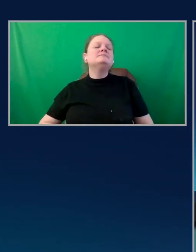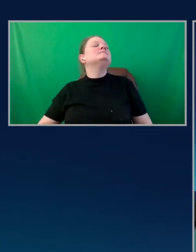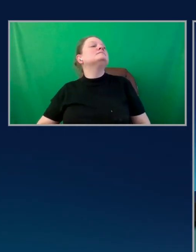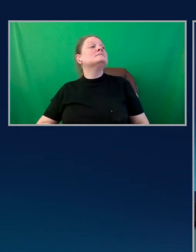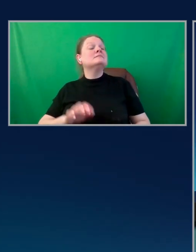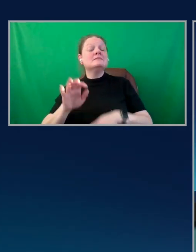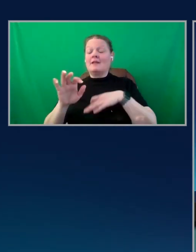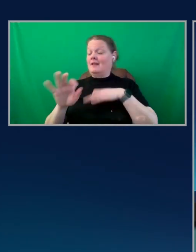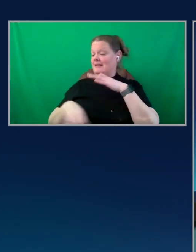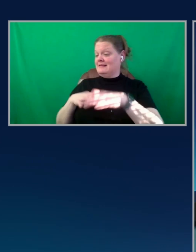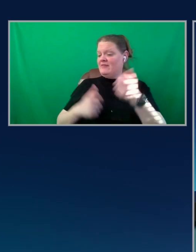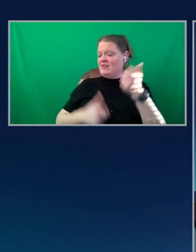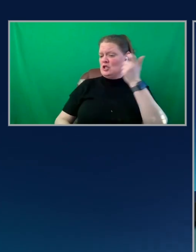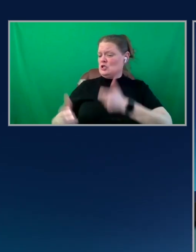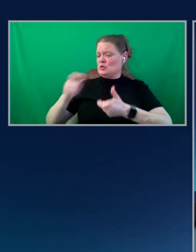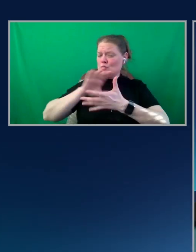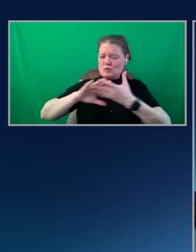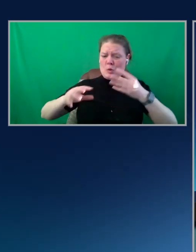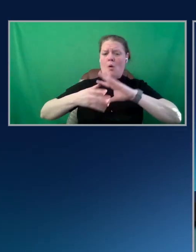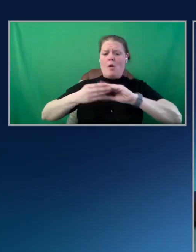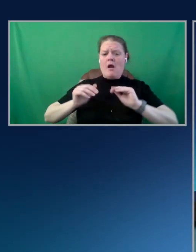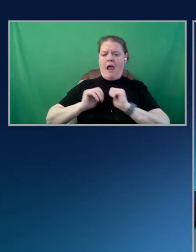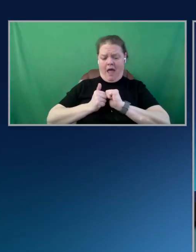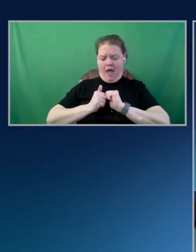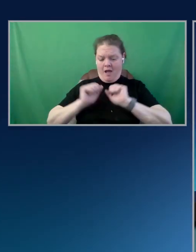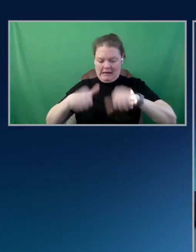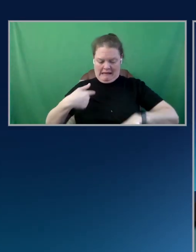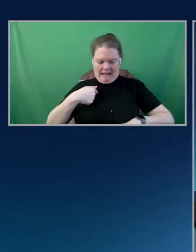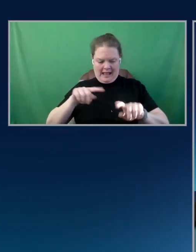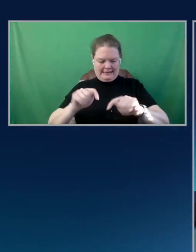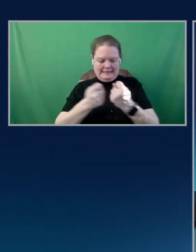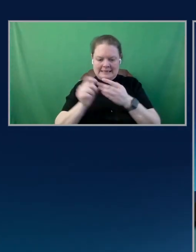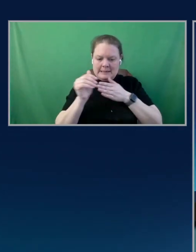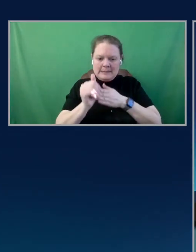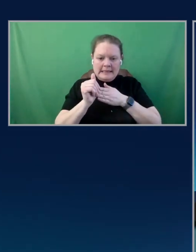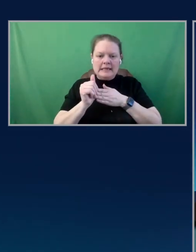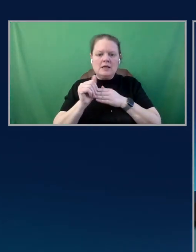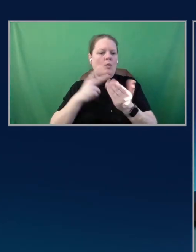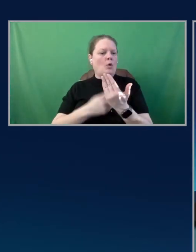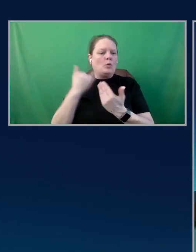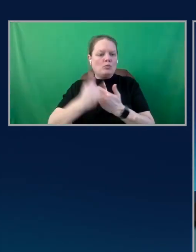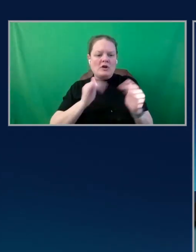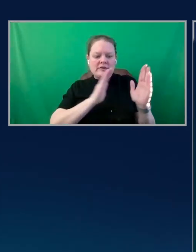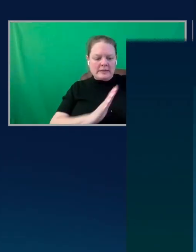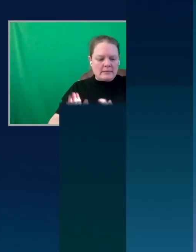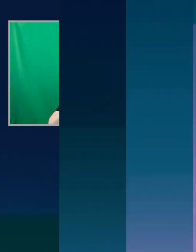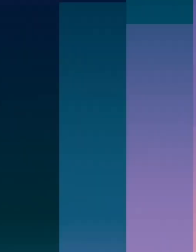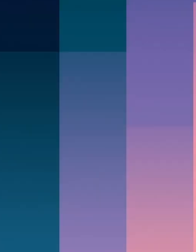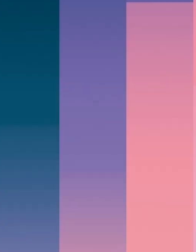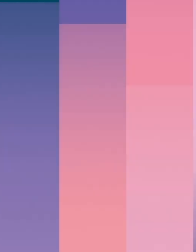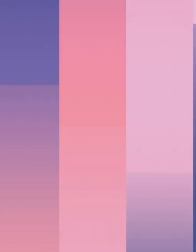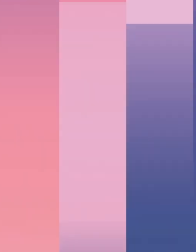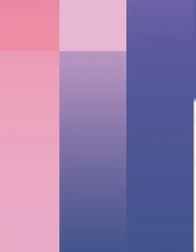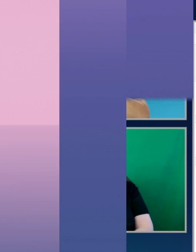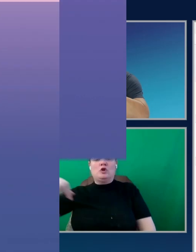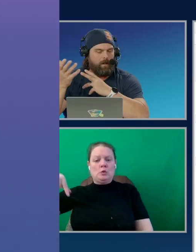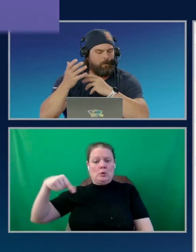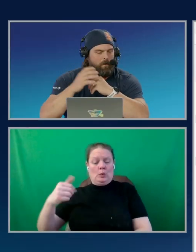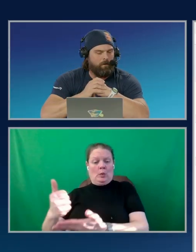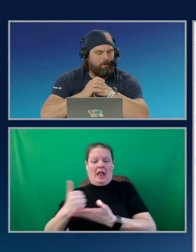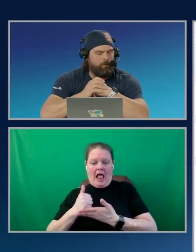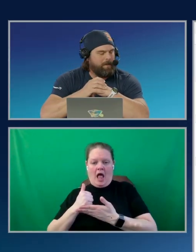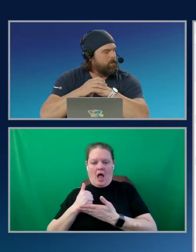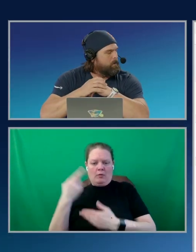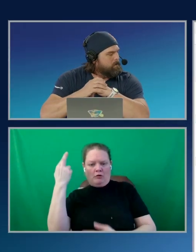huge story, right? Like how can I, as a team lead, or even in the project planning phase, leverage Q to help me reason and